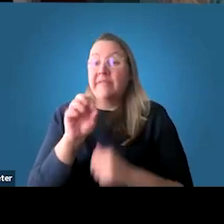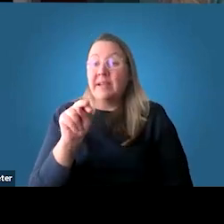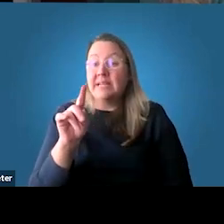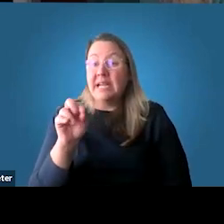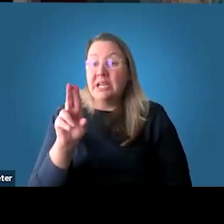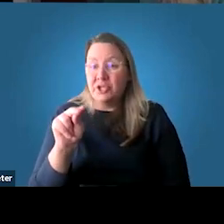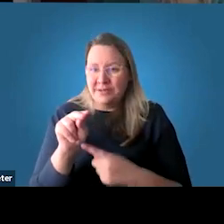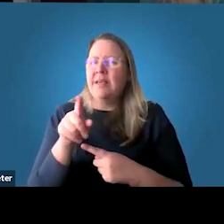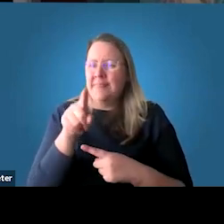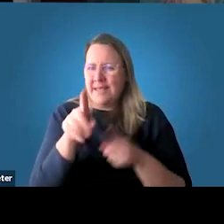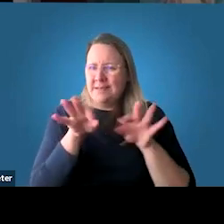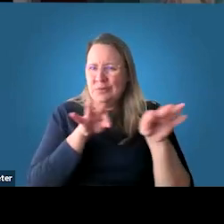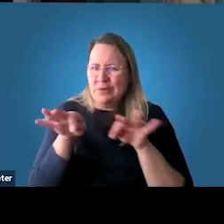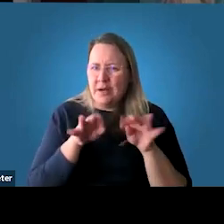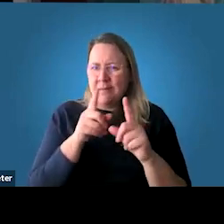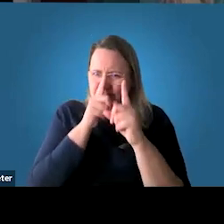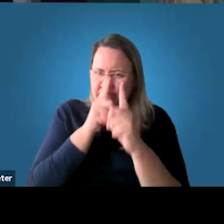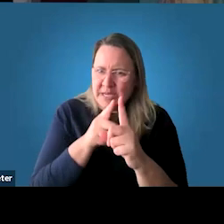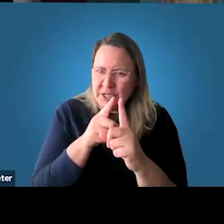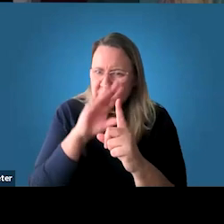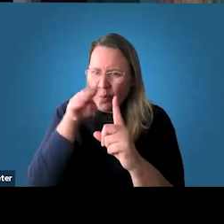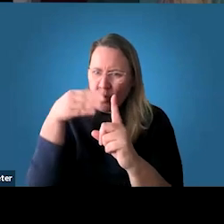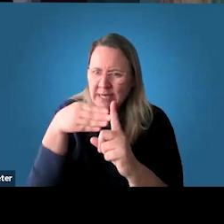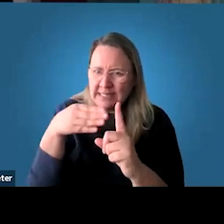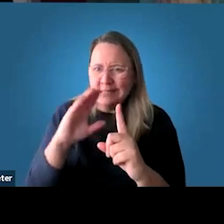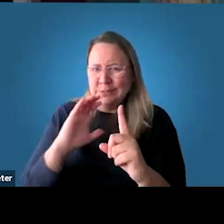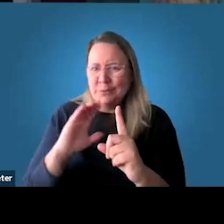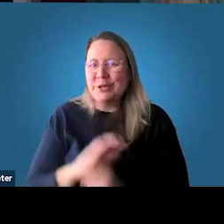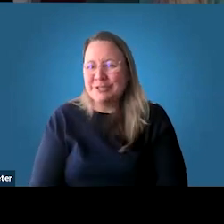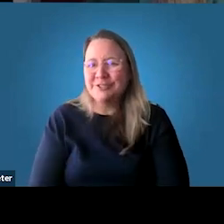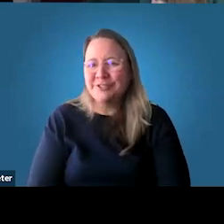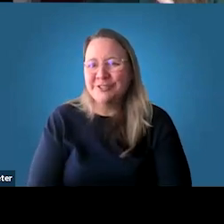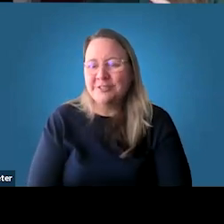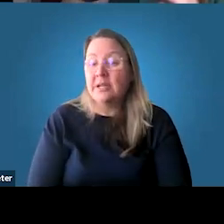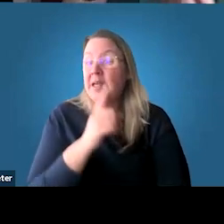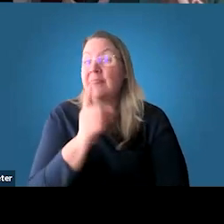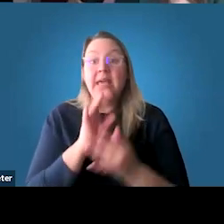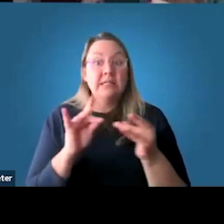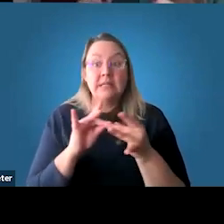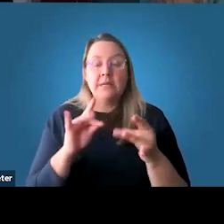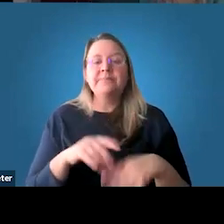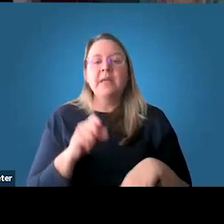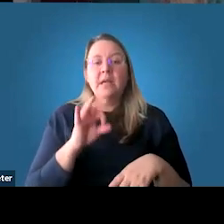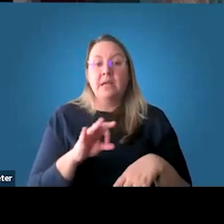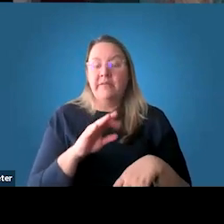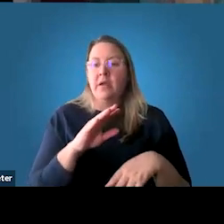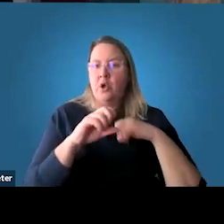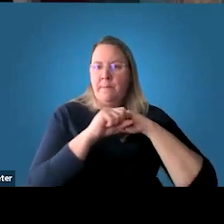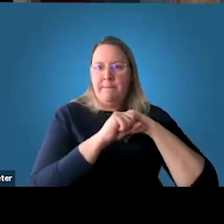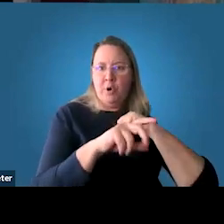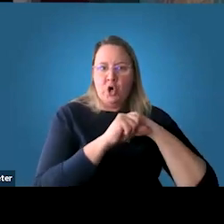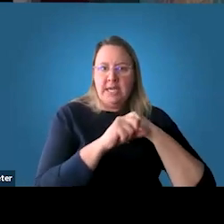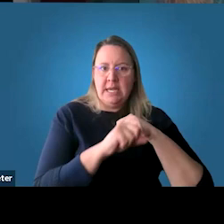are describing as mission-oriented communications. They say, if the center of